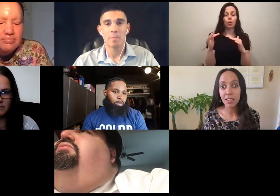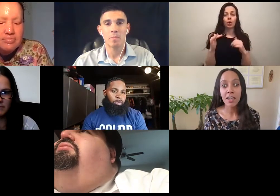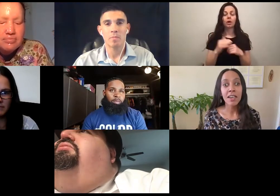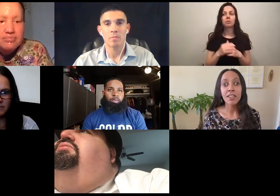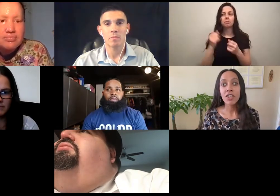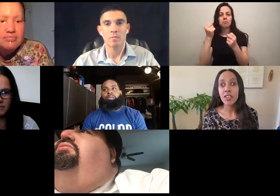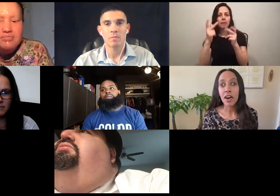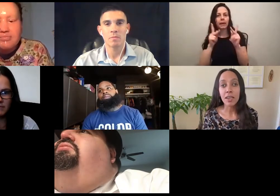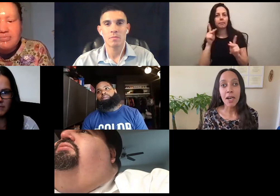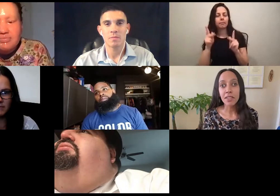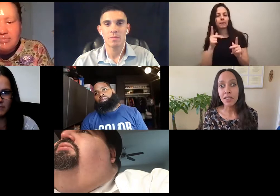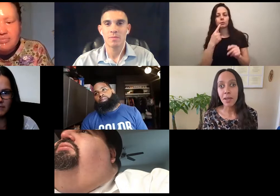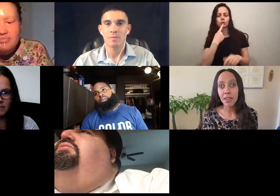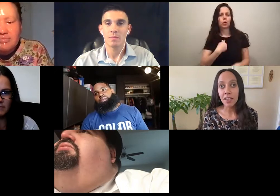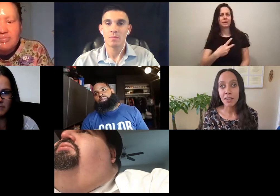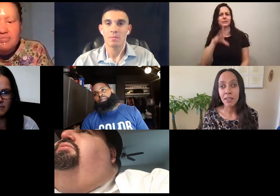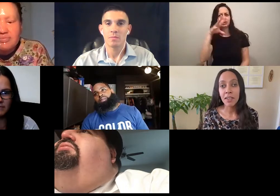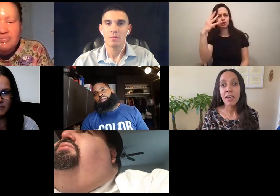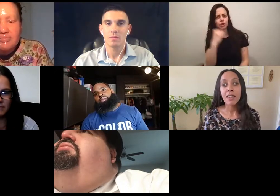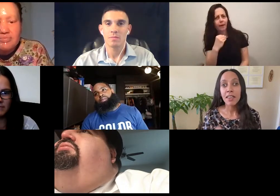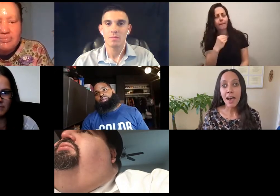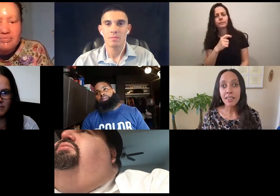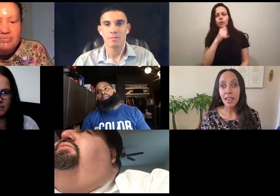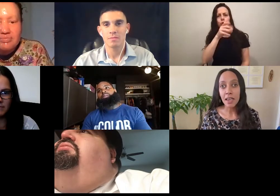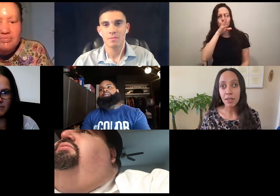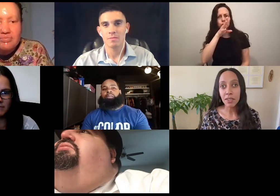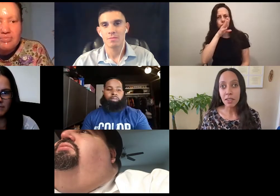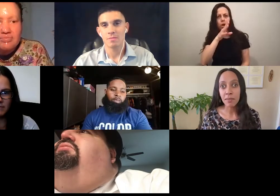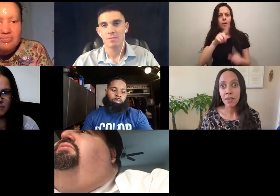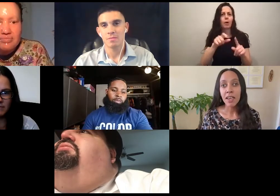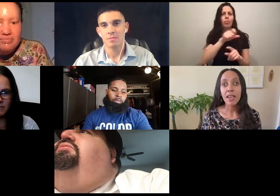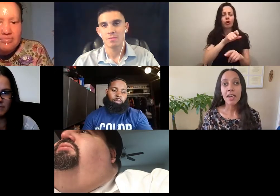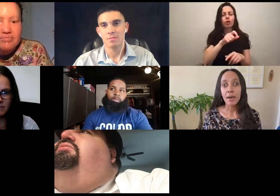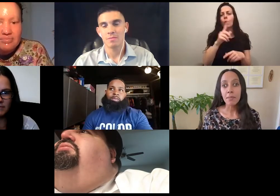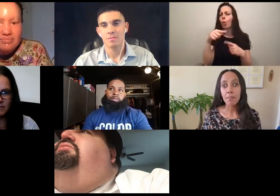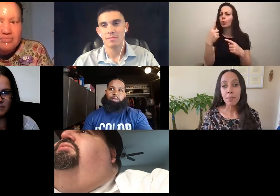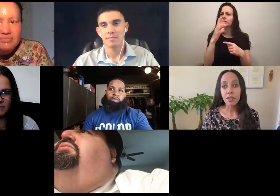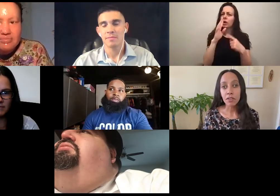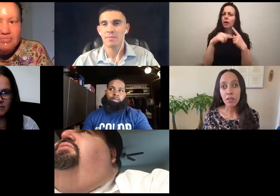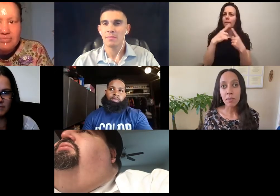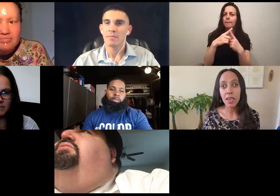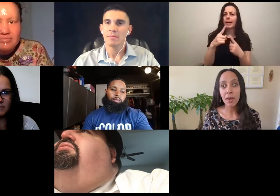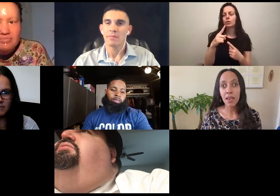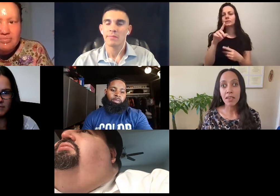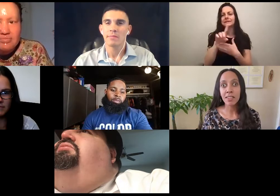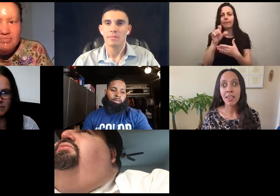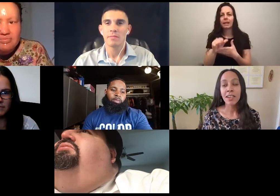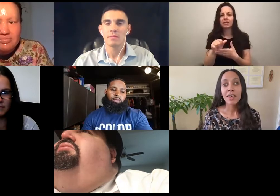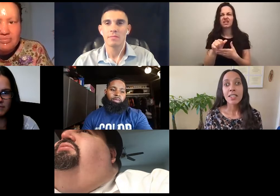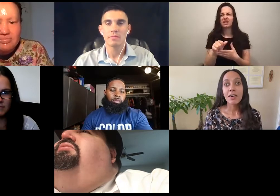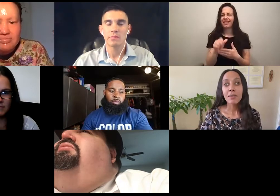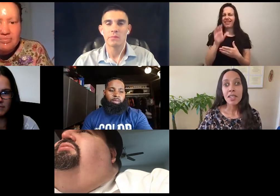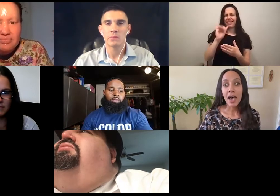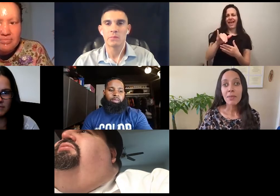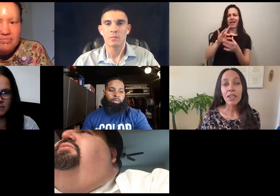politics, just talk about disability. That's ableism. It comes up in so many ways.